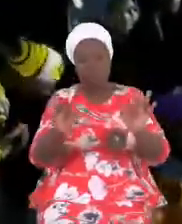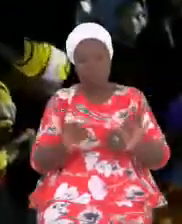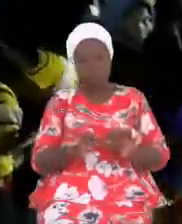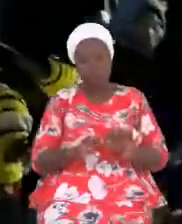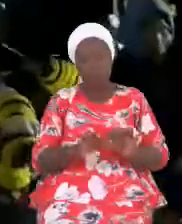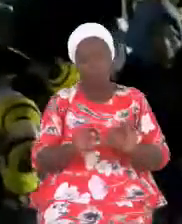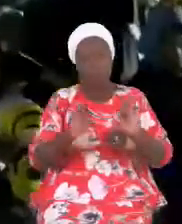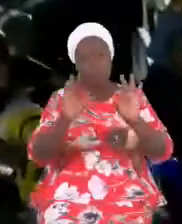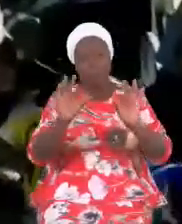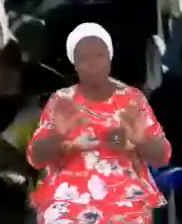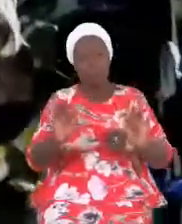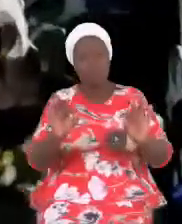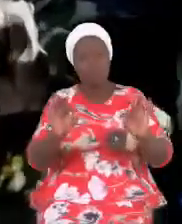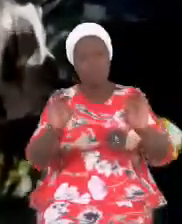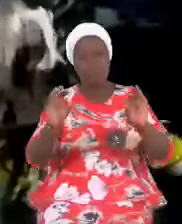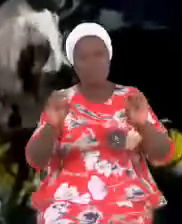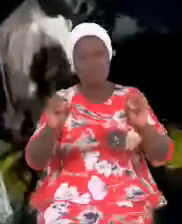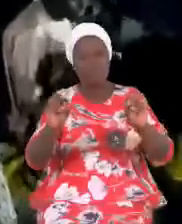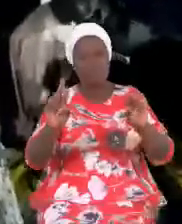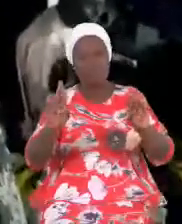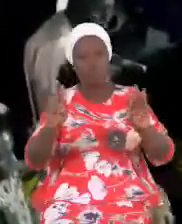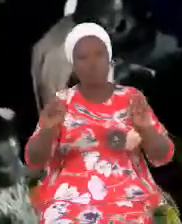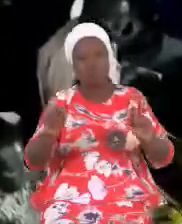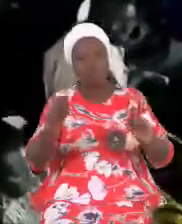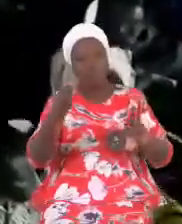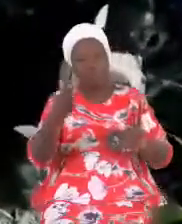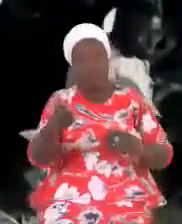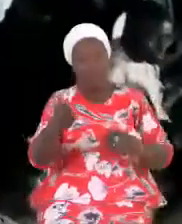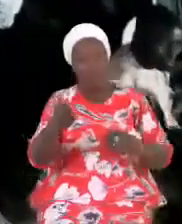it online.